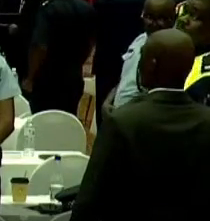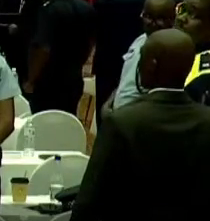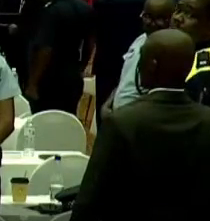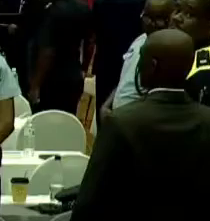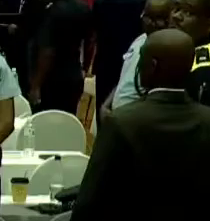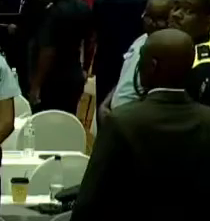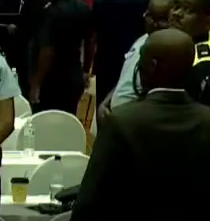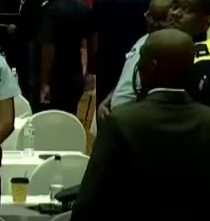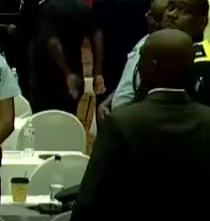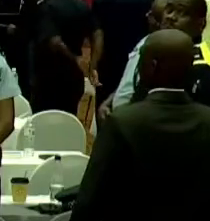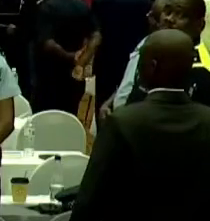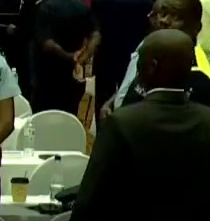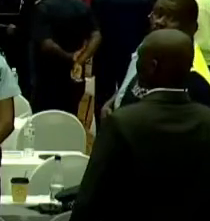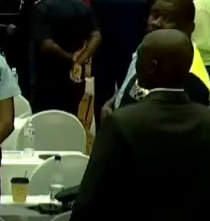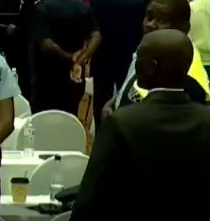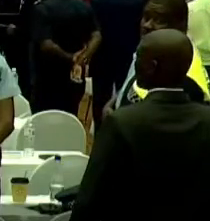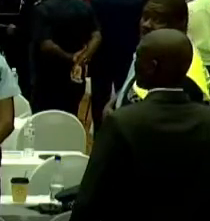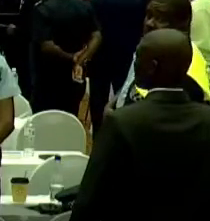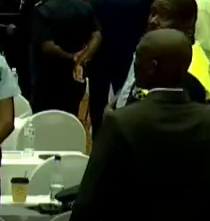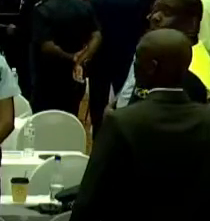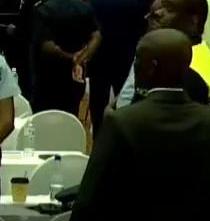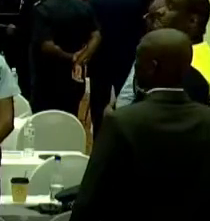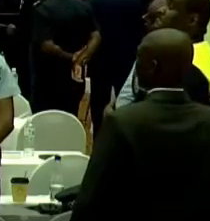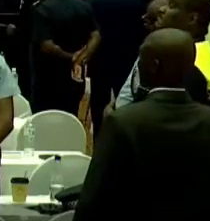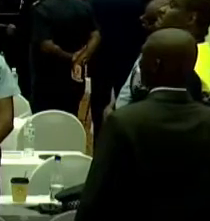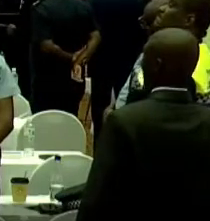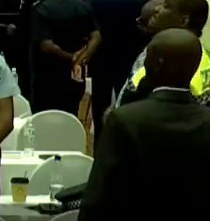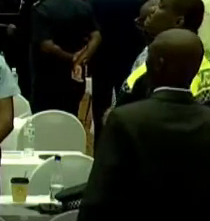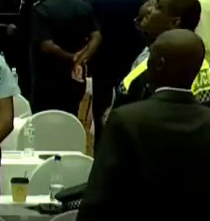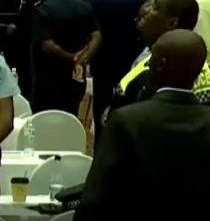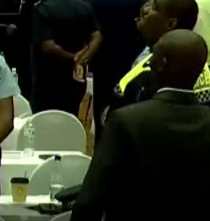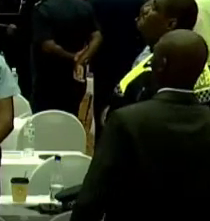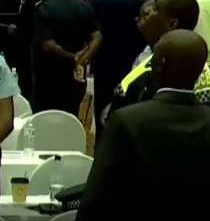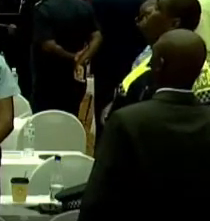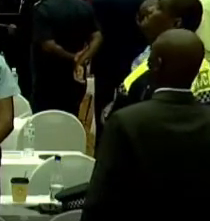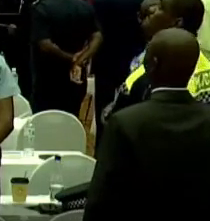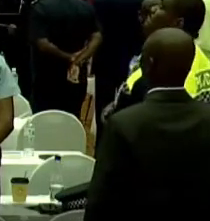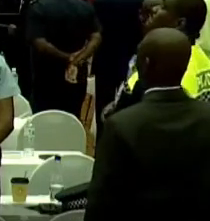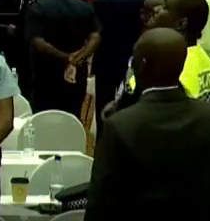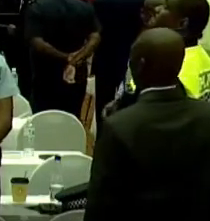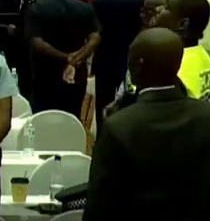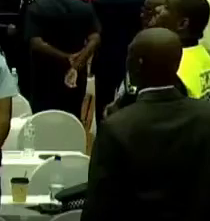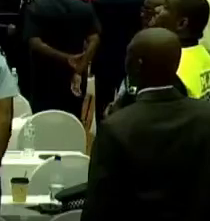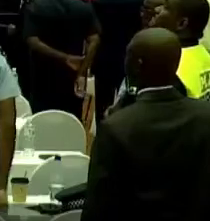as SACP has said, please be reminded if you are on.